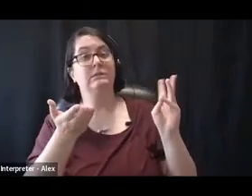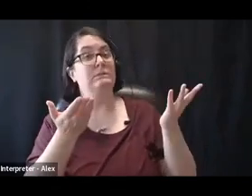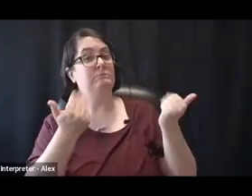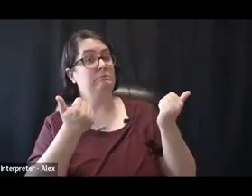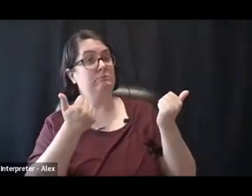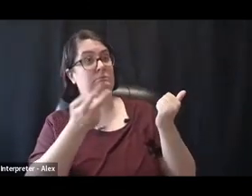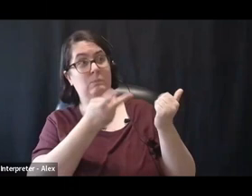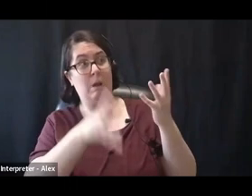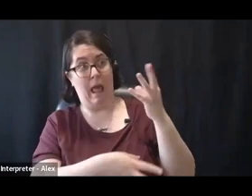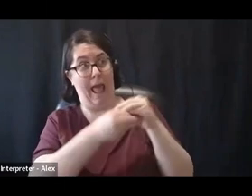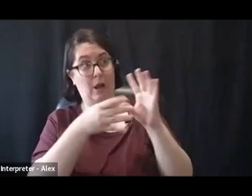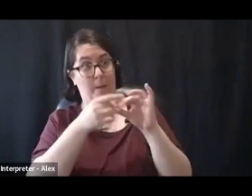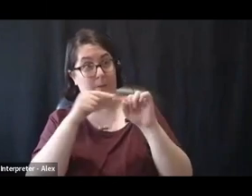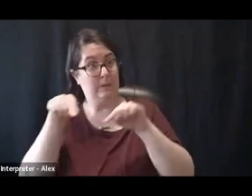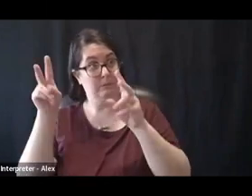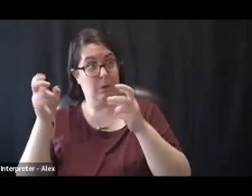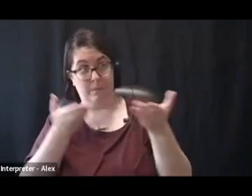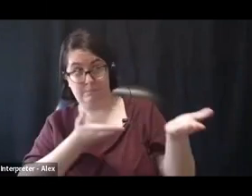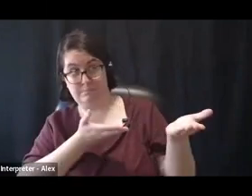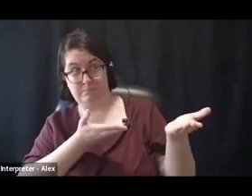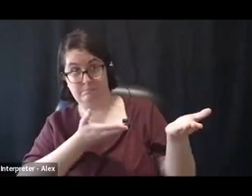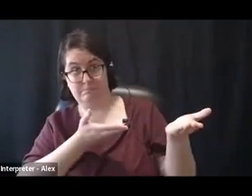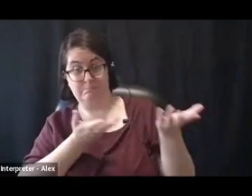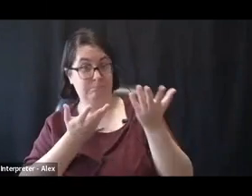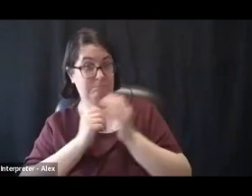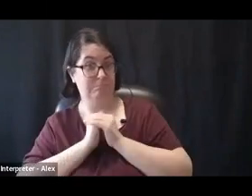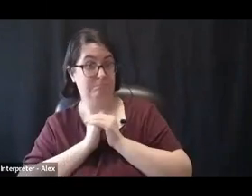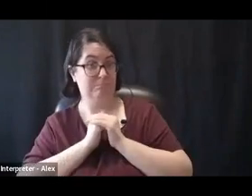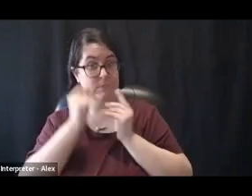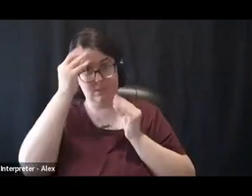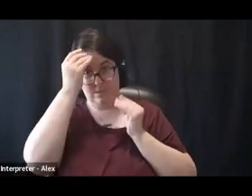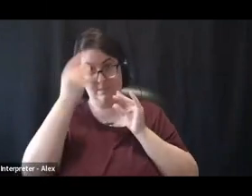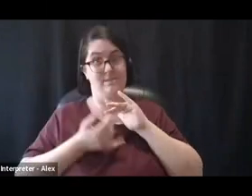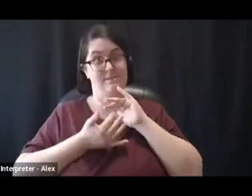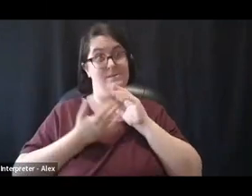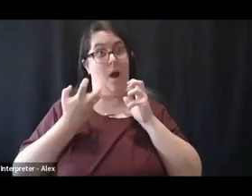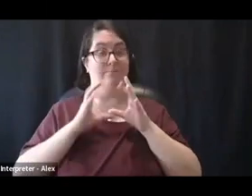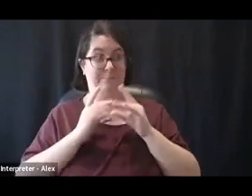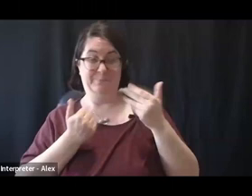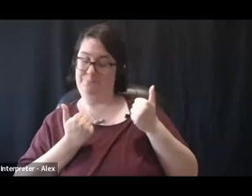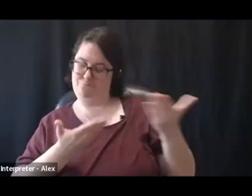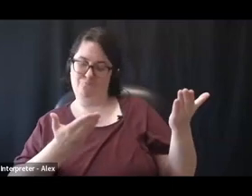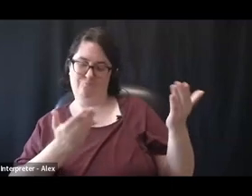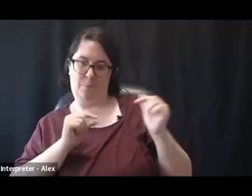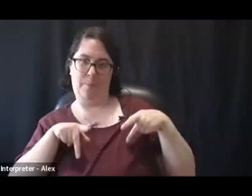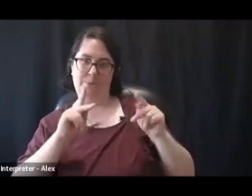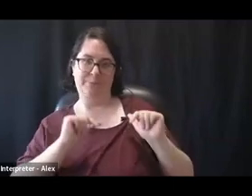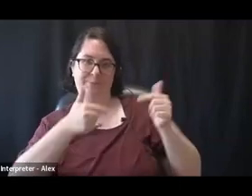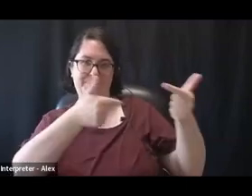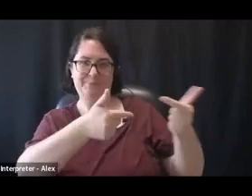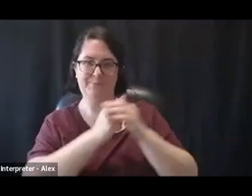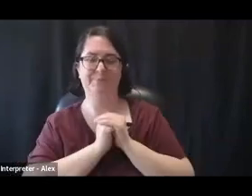and Stephany, if you'd like to jump in. I don't know if someone has a burning something to say, burning